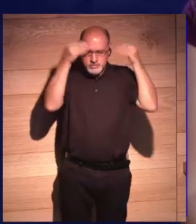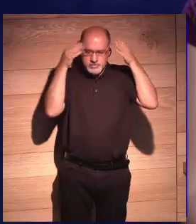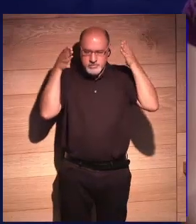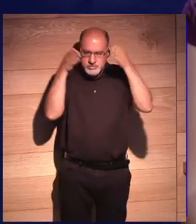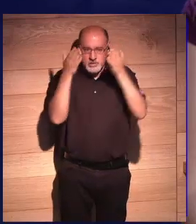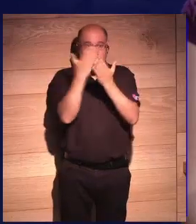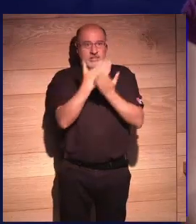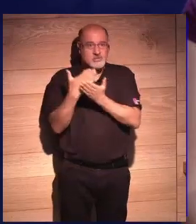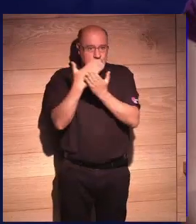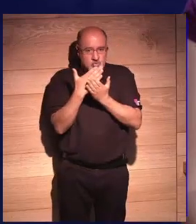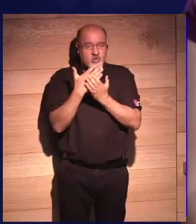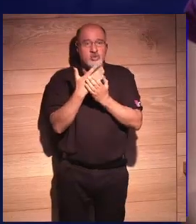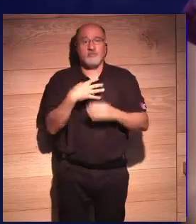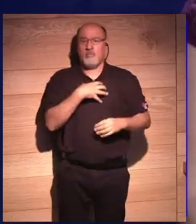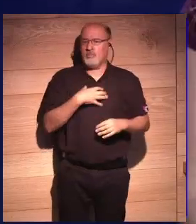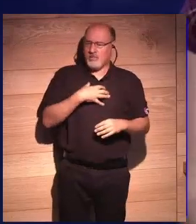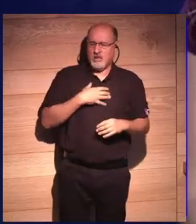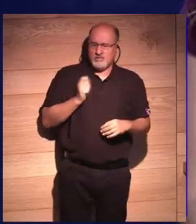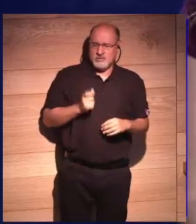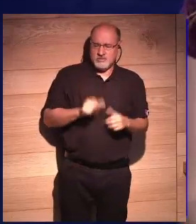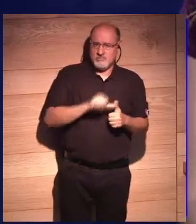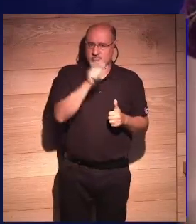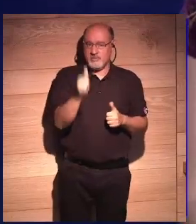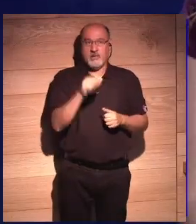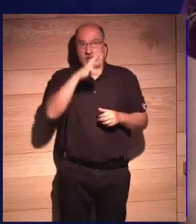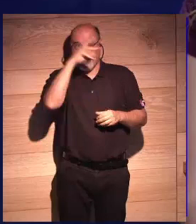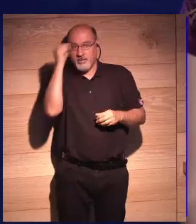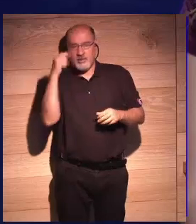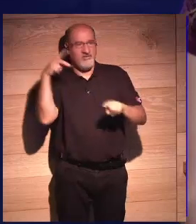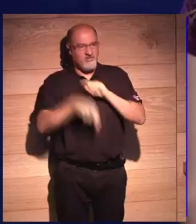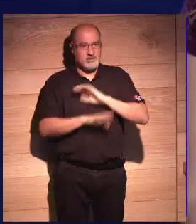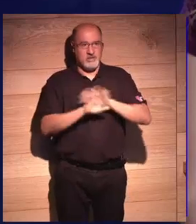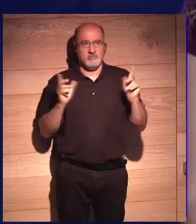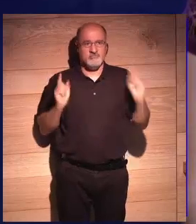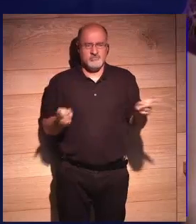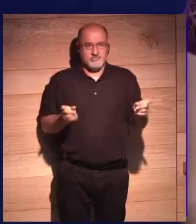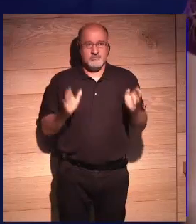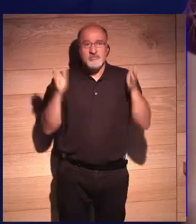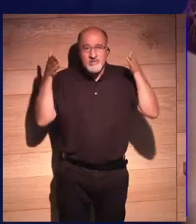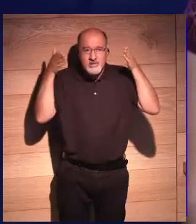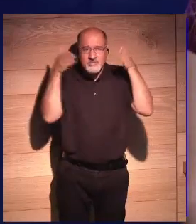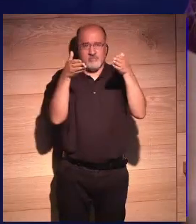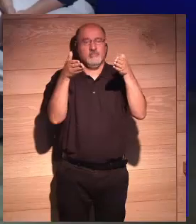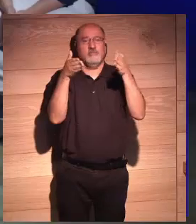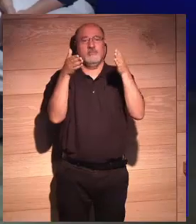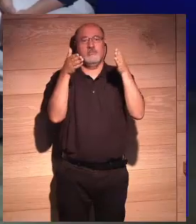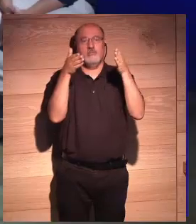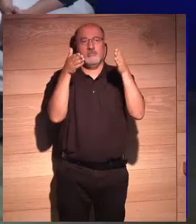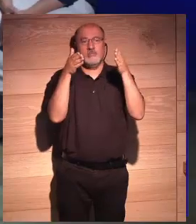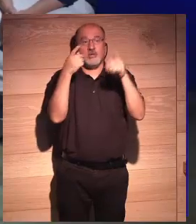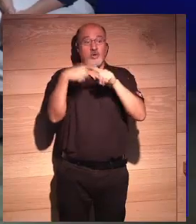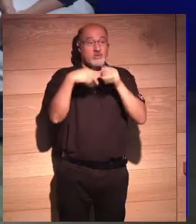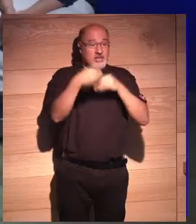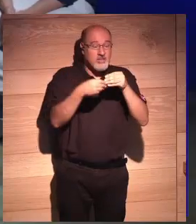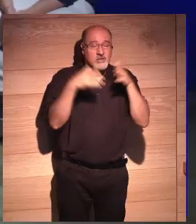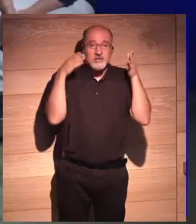focused for the high school, for many chores, for, well, to be